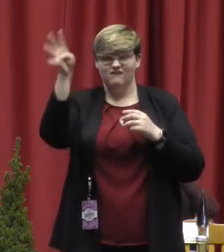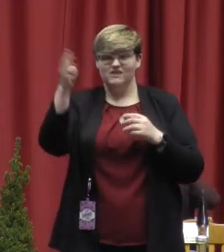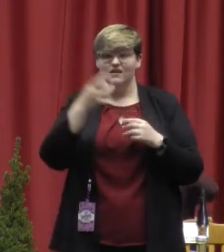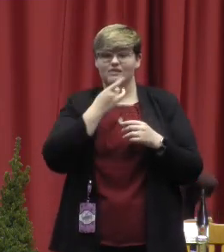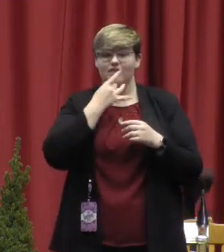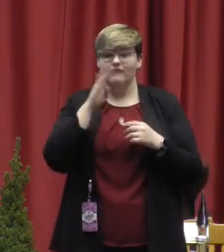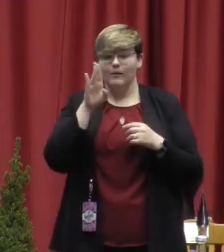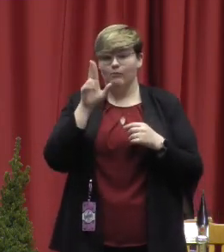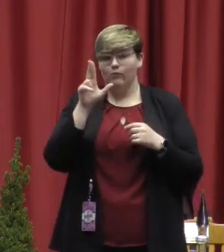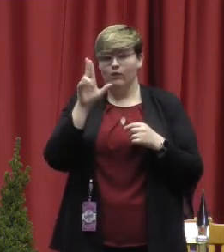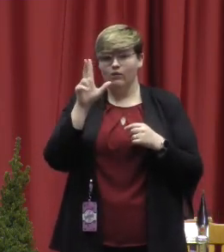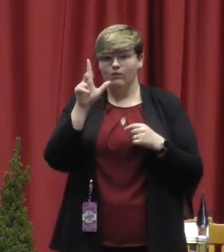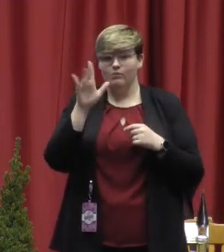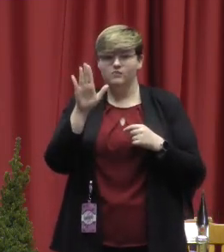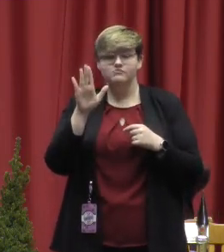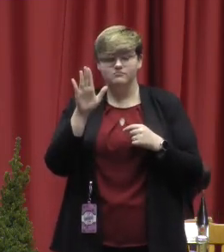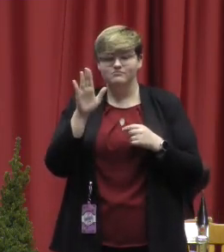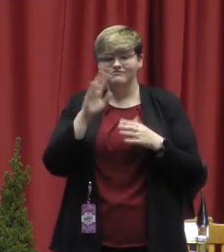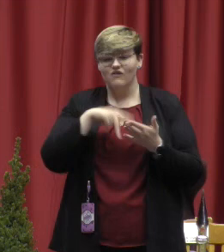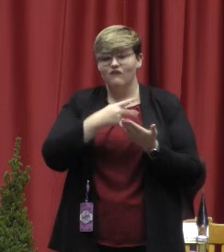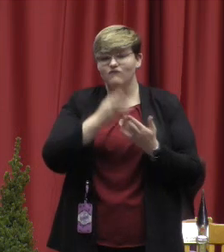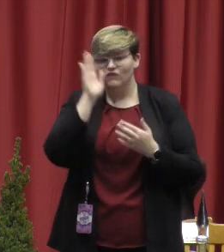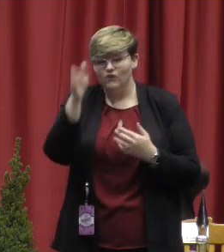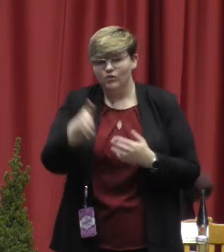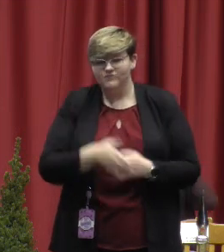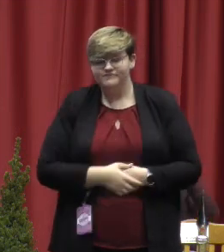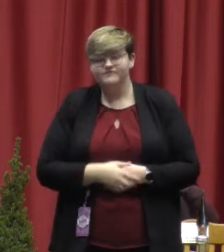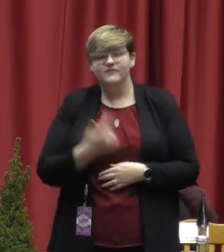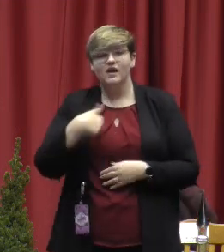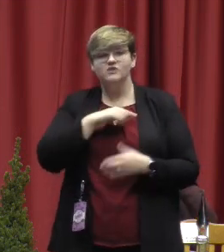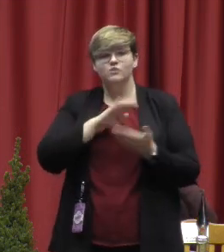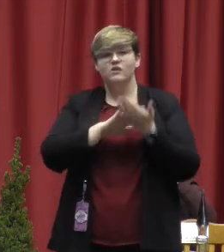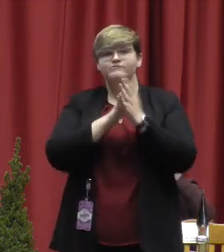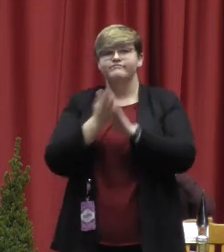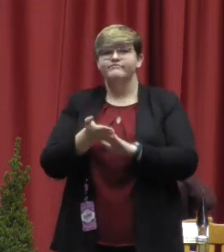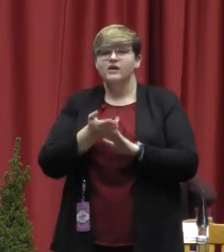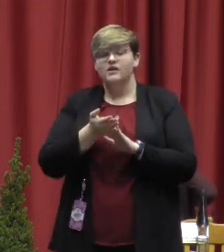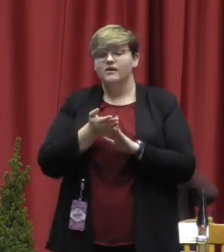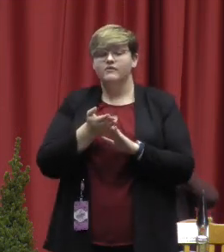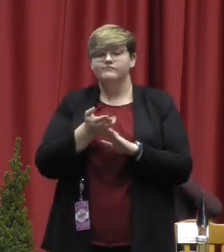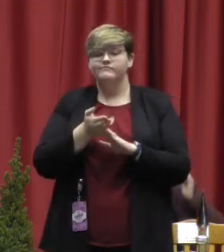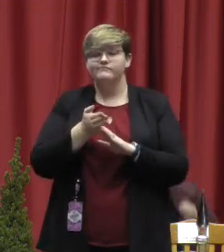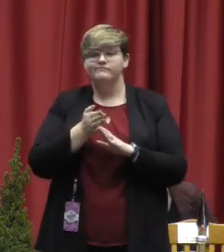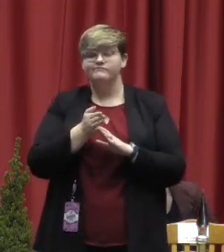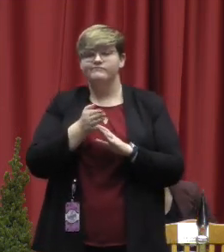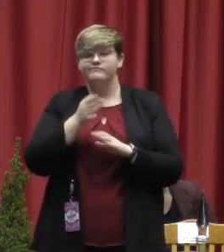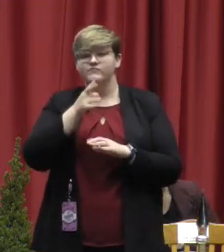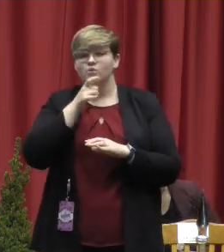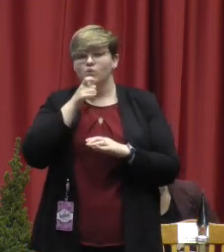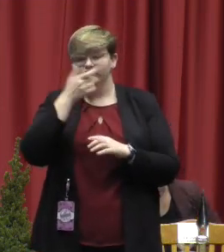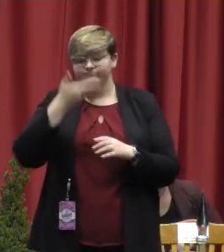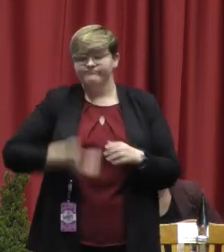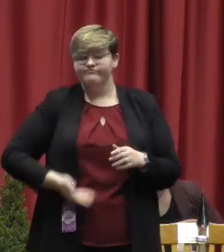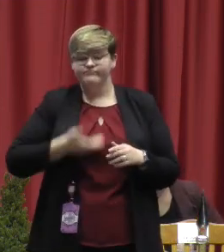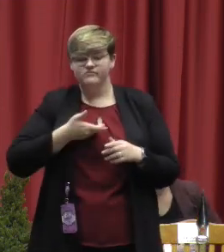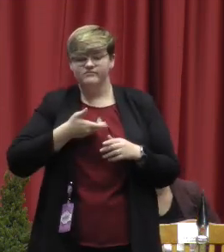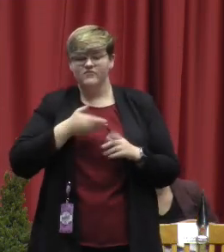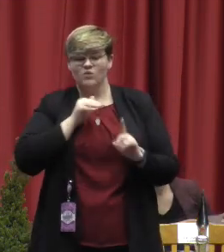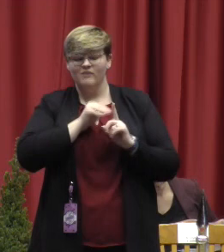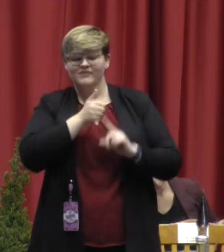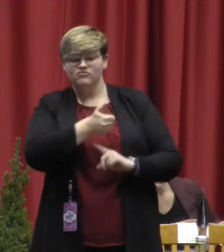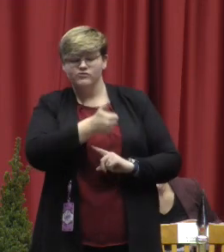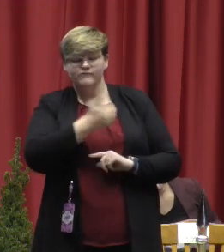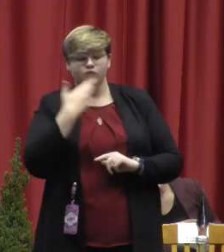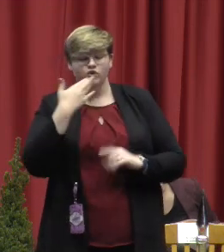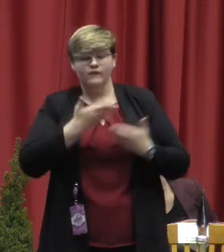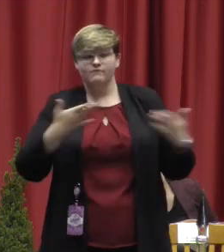forward. As we all reflect on the journey we took to be here today, let it serve as a reminder that good things do